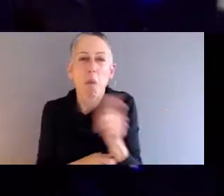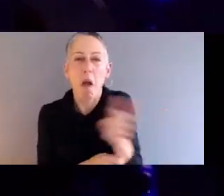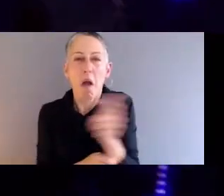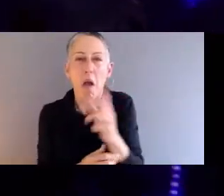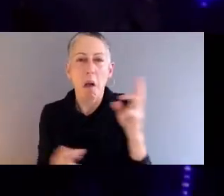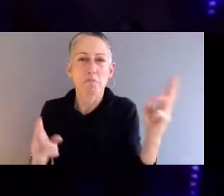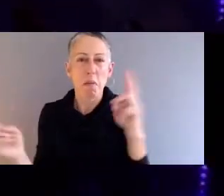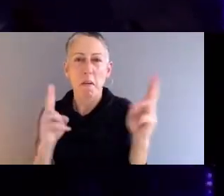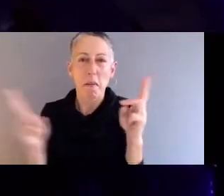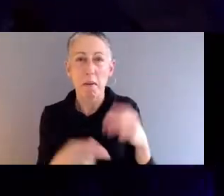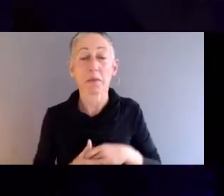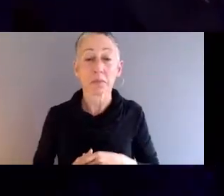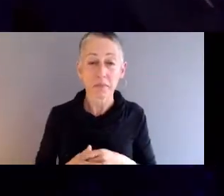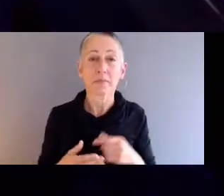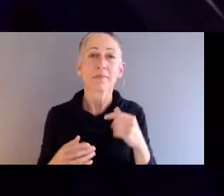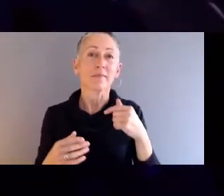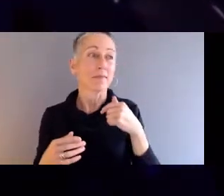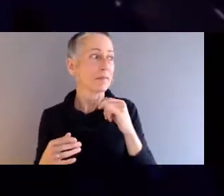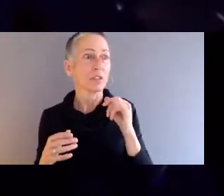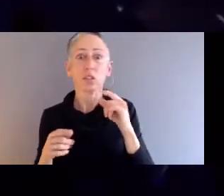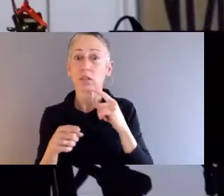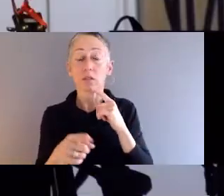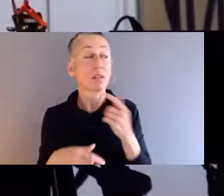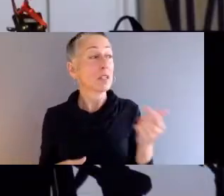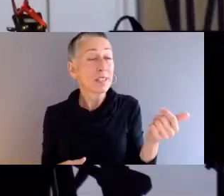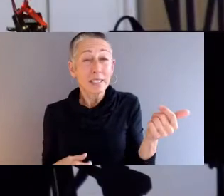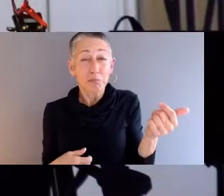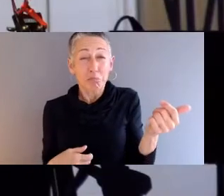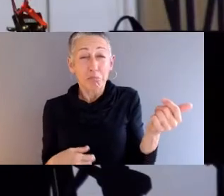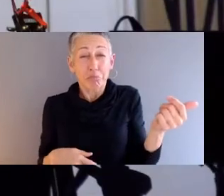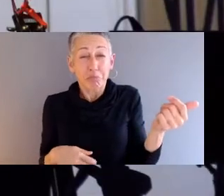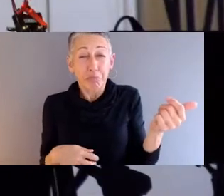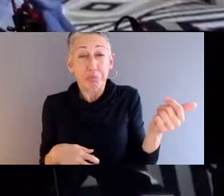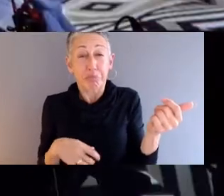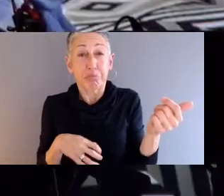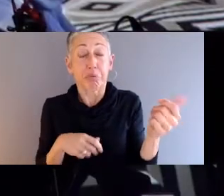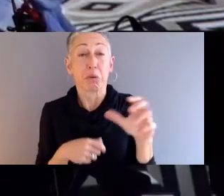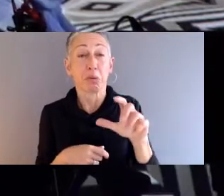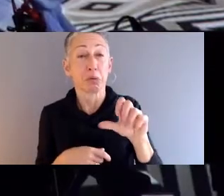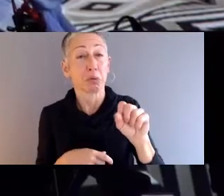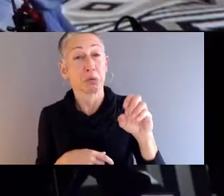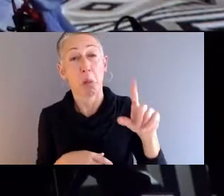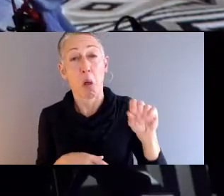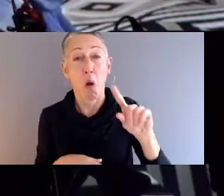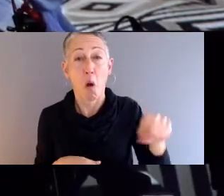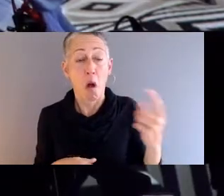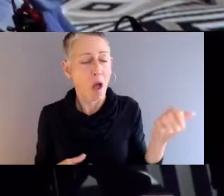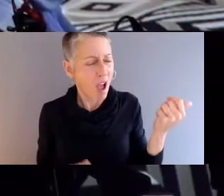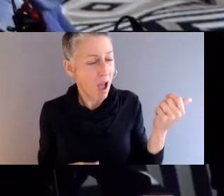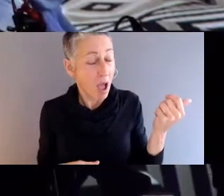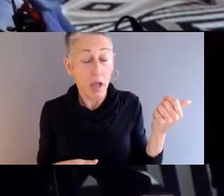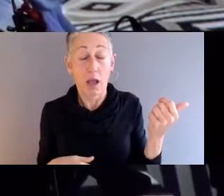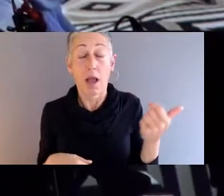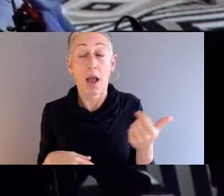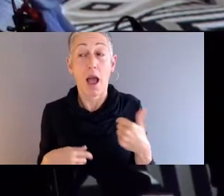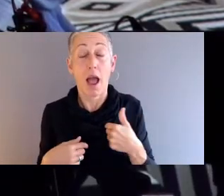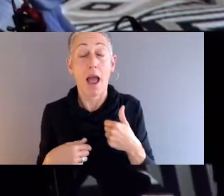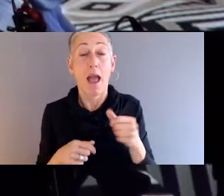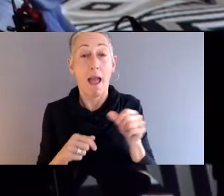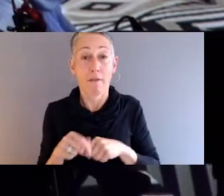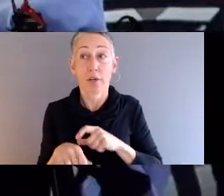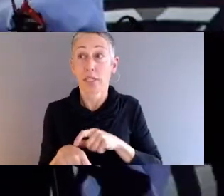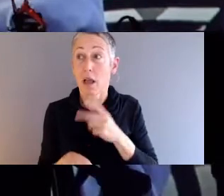guitar, just like does this incredible solo. And I just like wait for it every time. And I can't literally, like every time it happens,